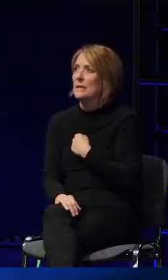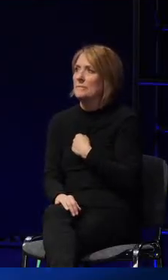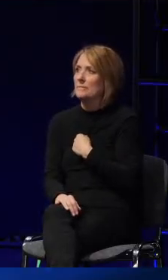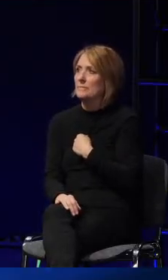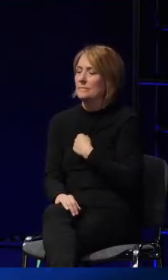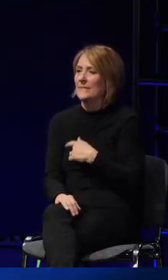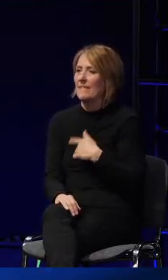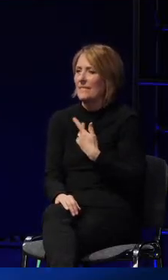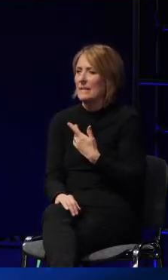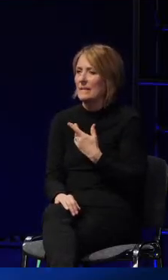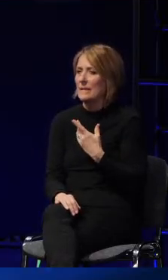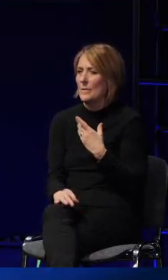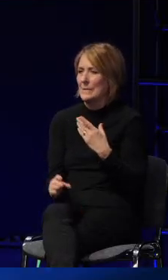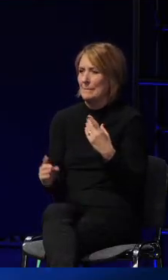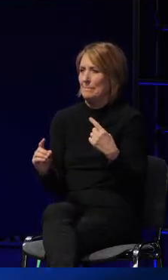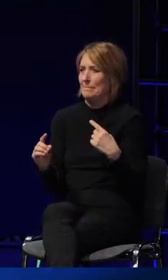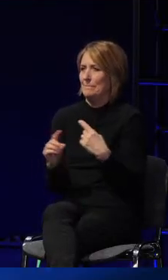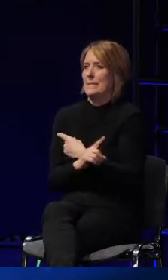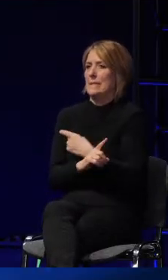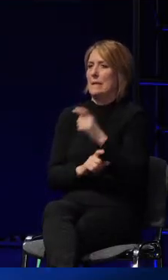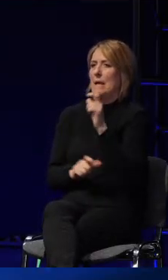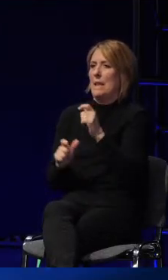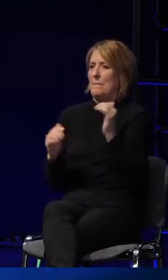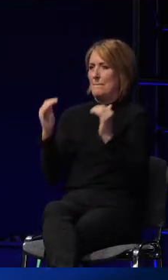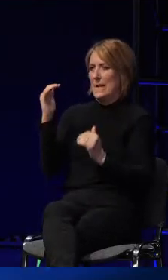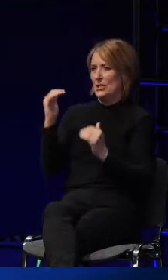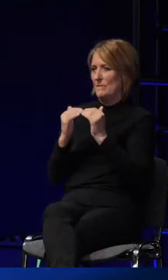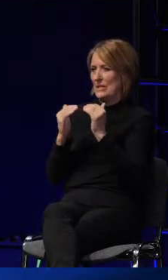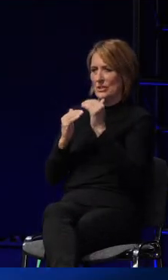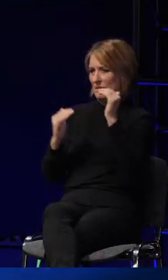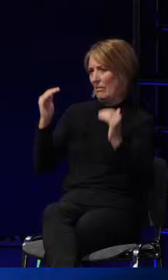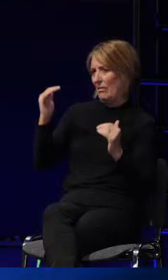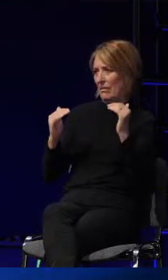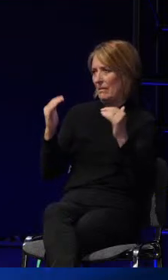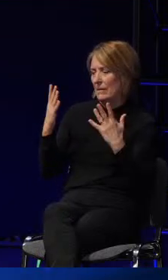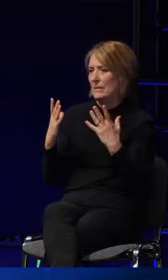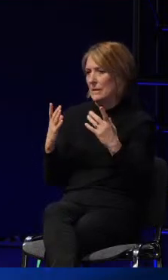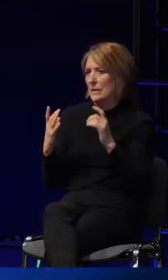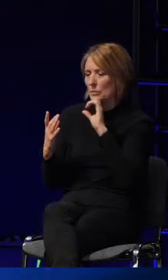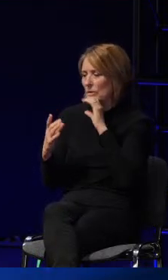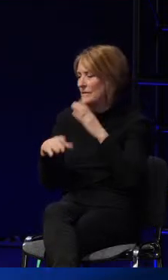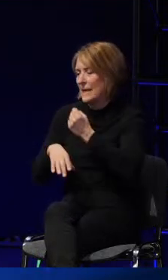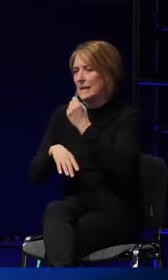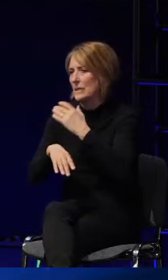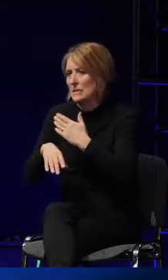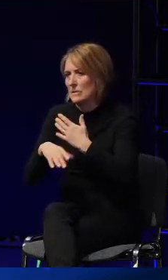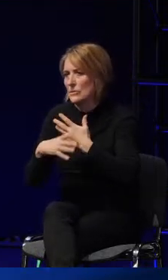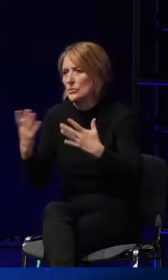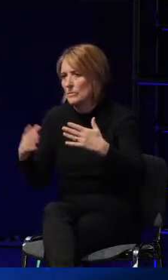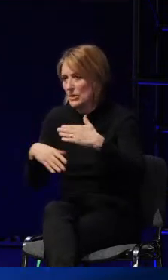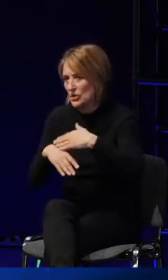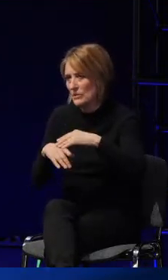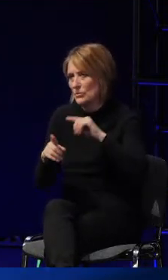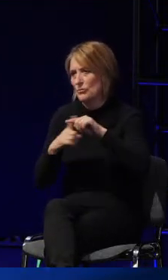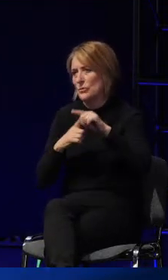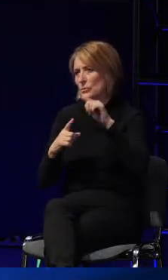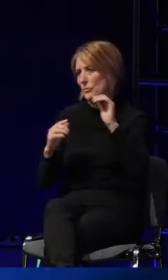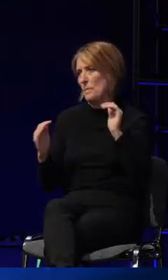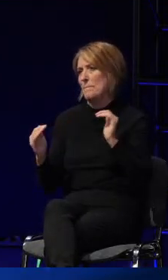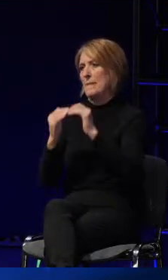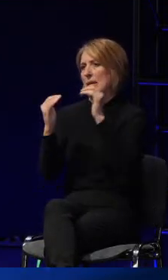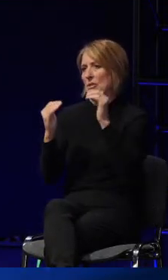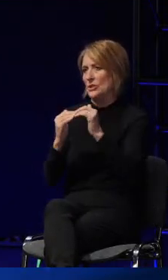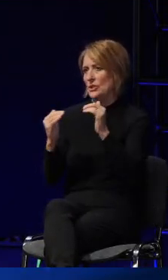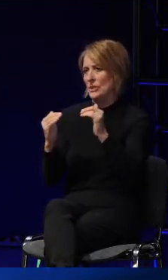I'm missing the color matching here is not working, and it would have taken too much time to match the